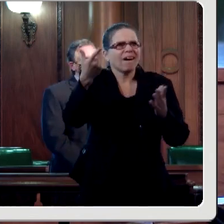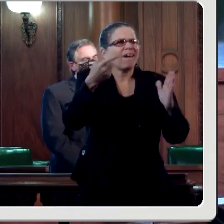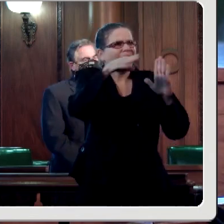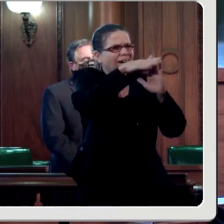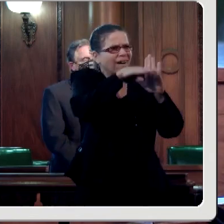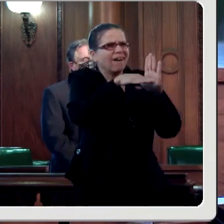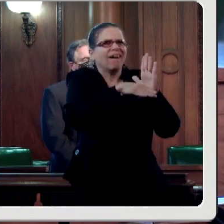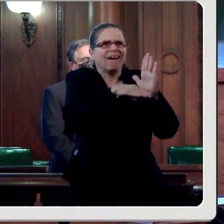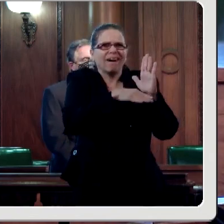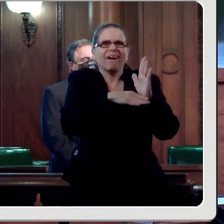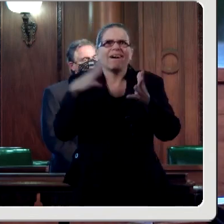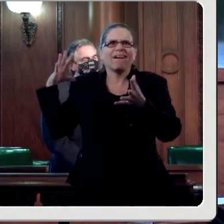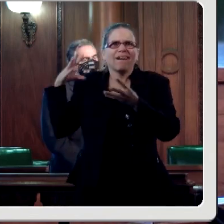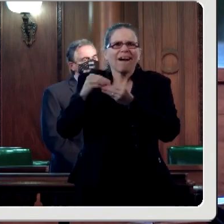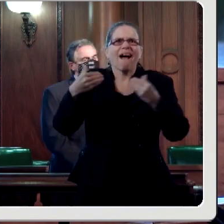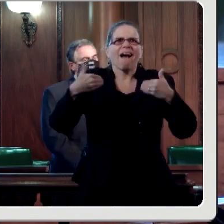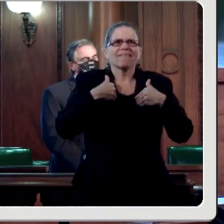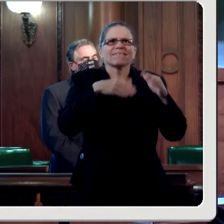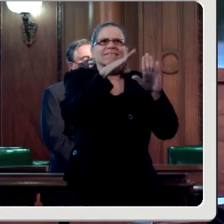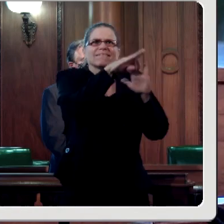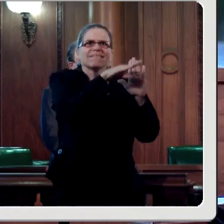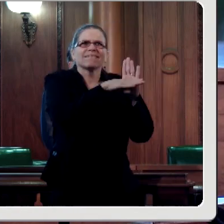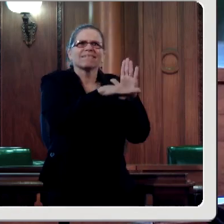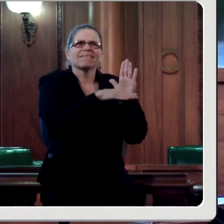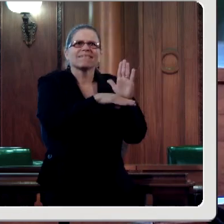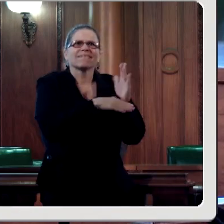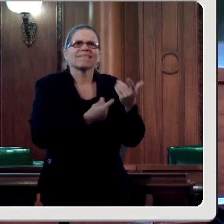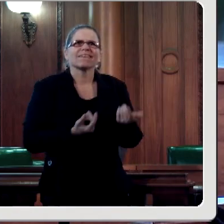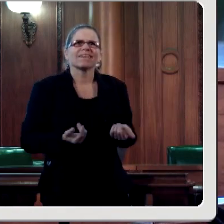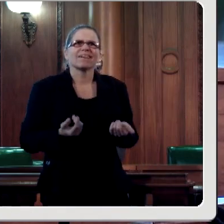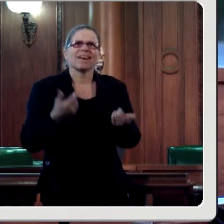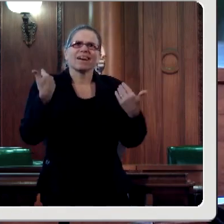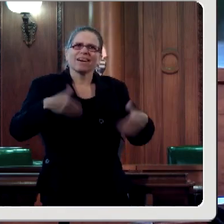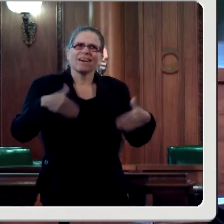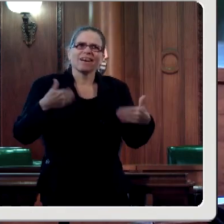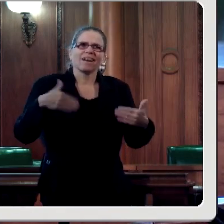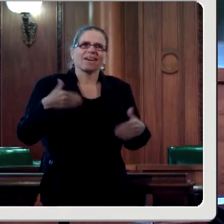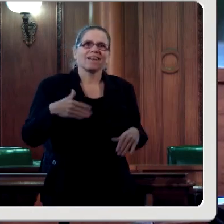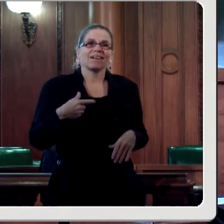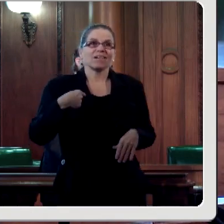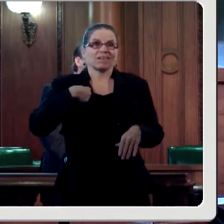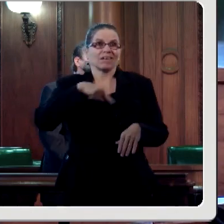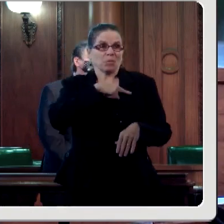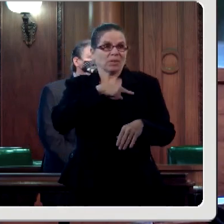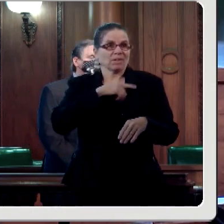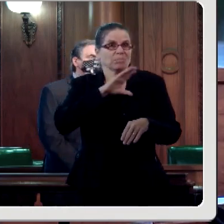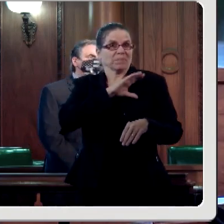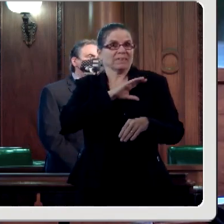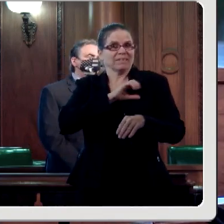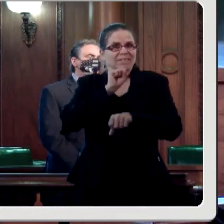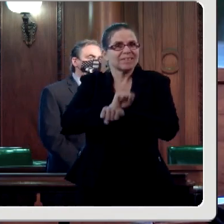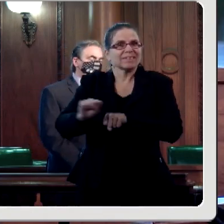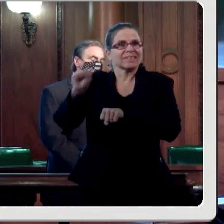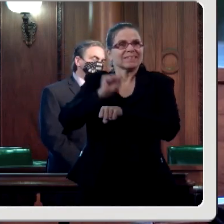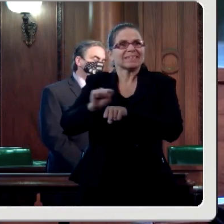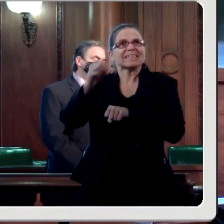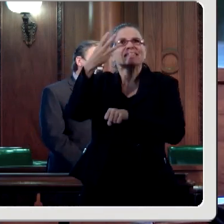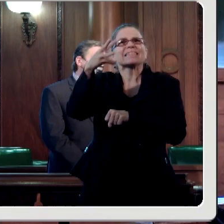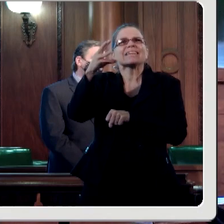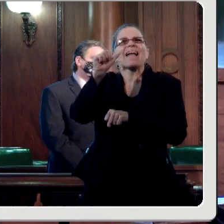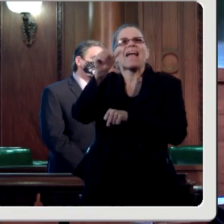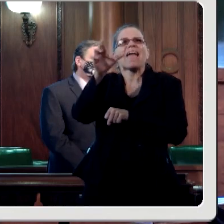worked hard on cases up in 16 acres where we had the reports of several B&Es into automobiles and into